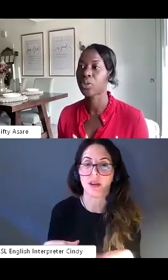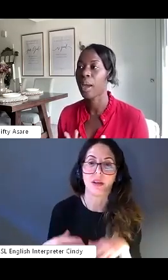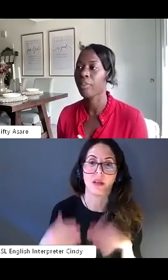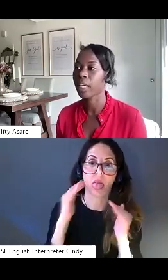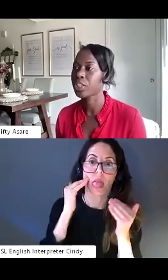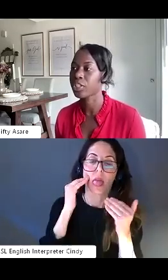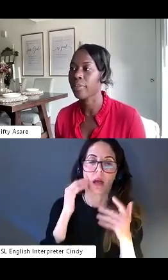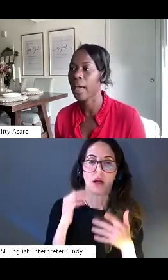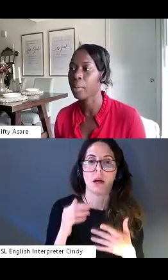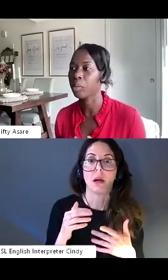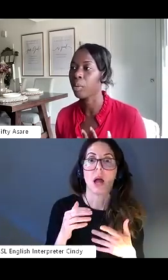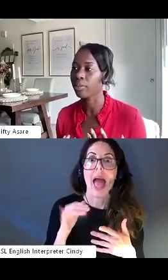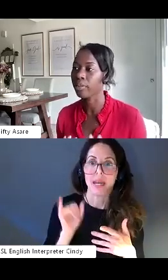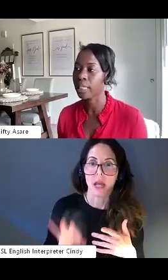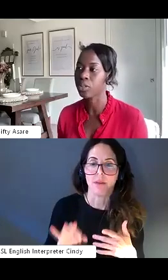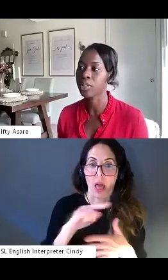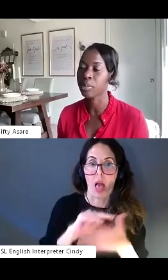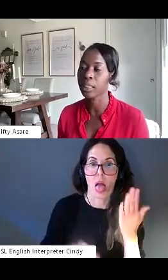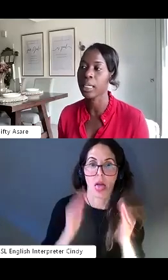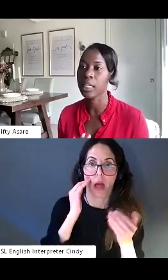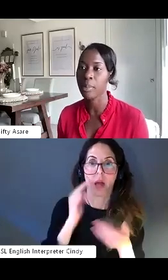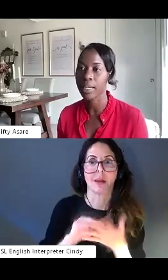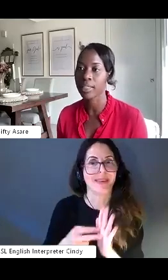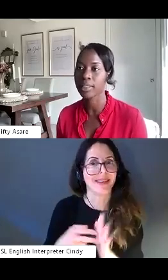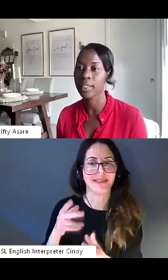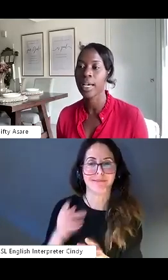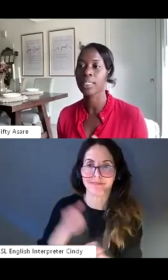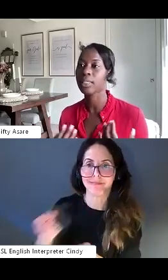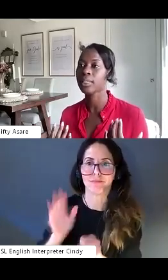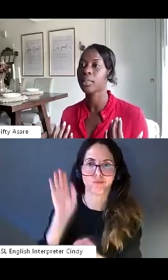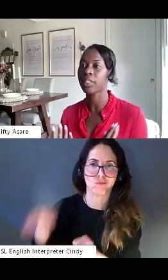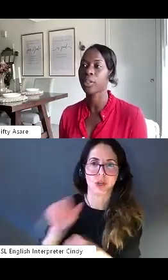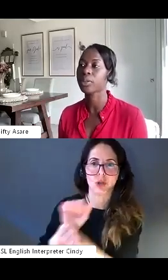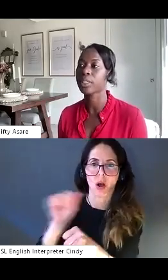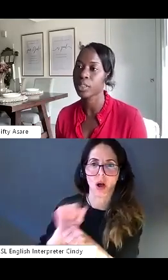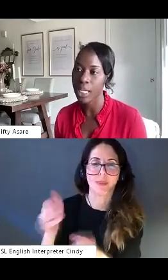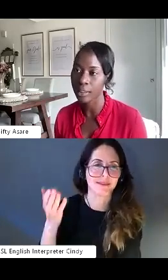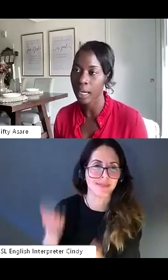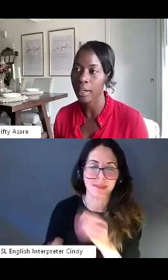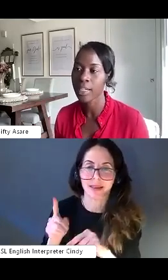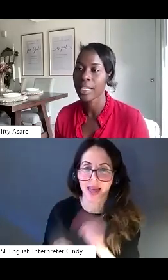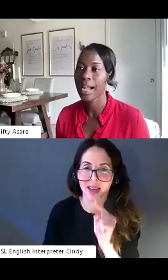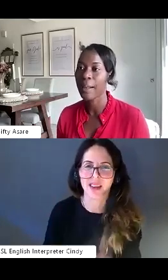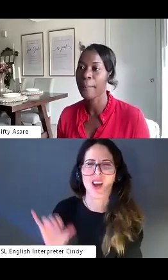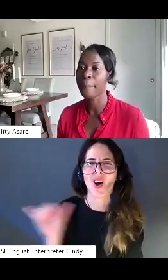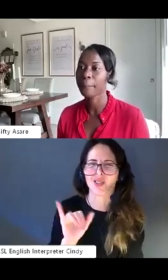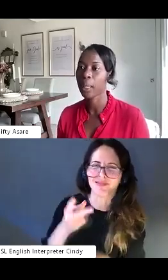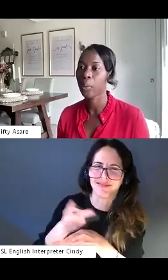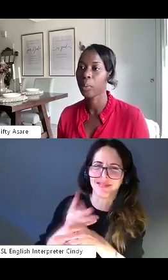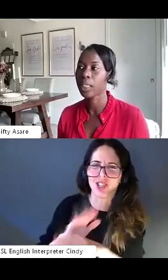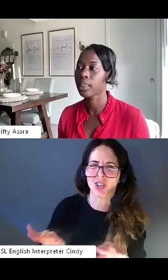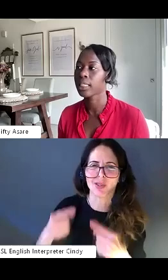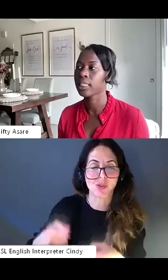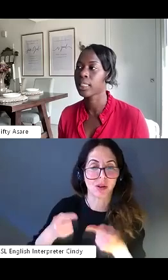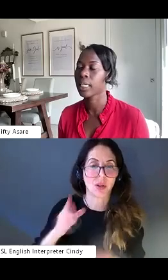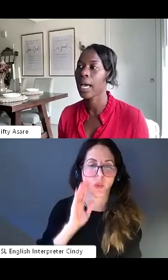the social ramifications of that may be poor financial stability and independence, as well as some difficulties with childcare.